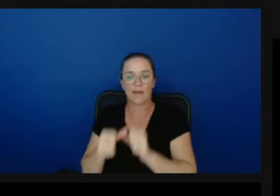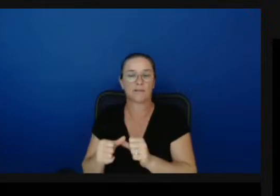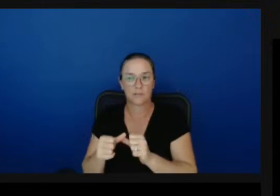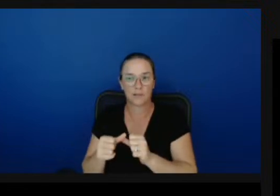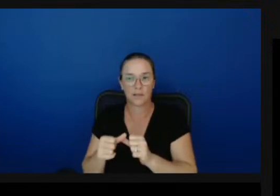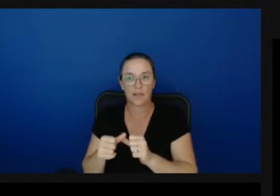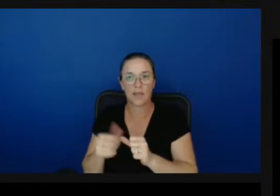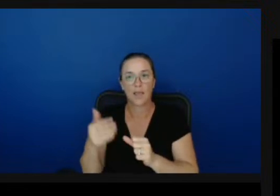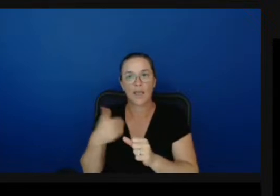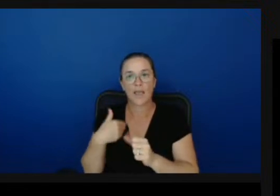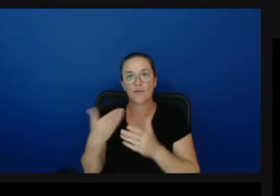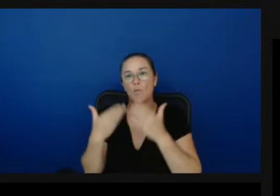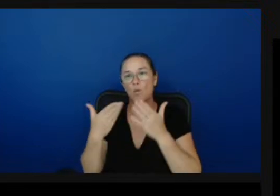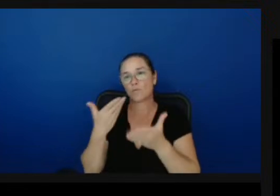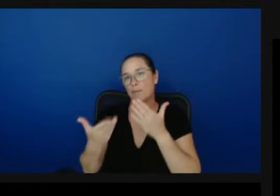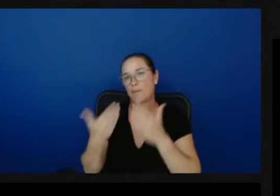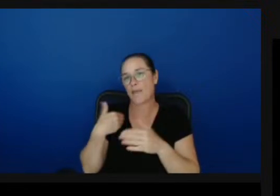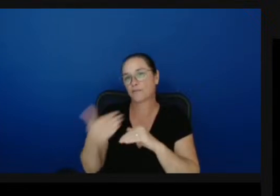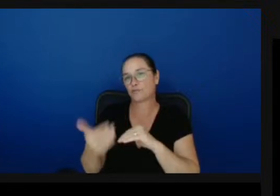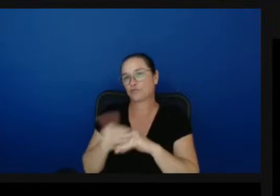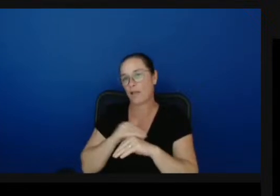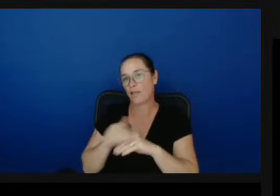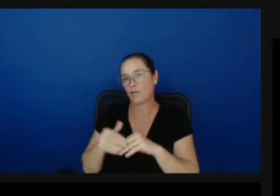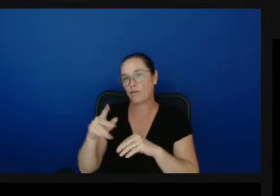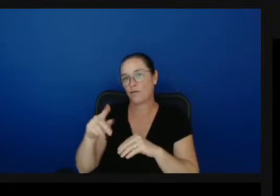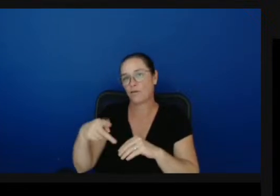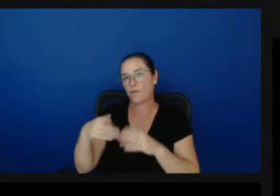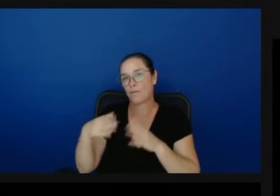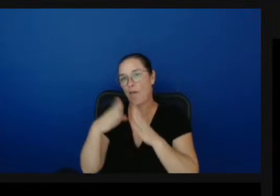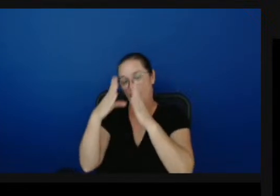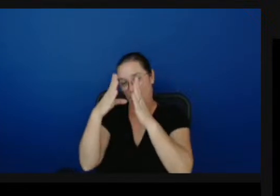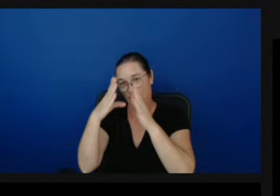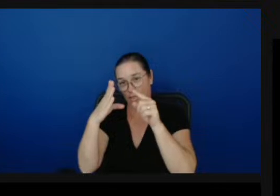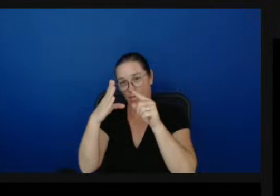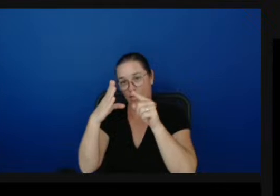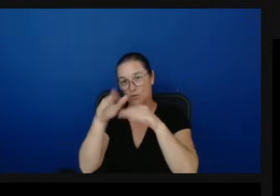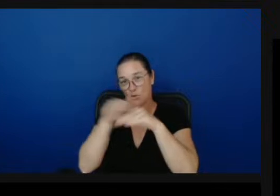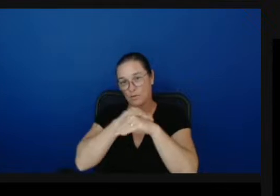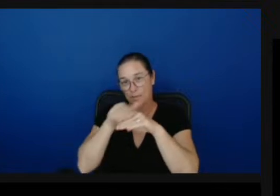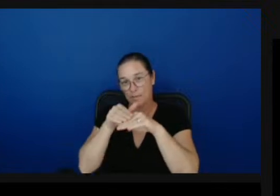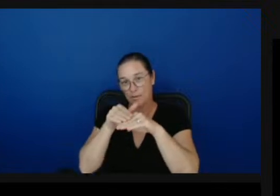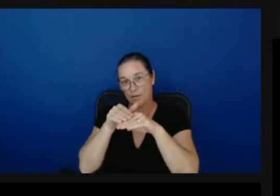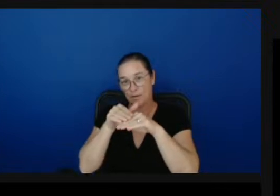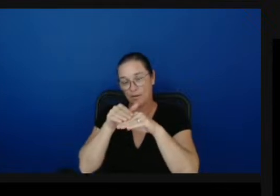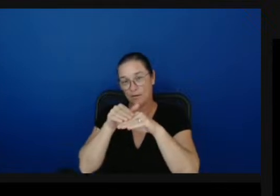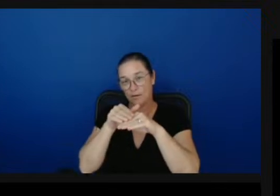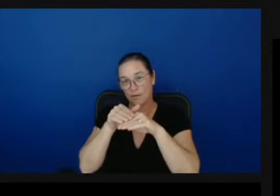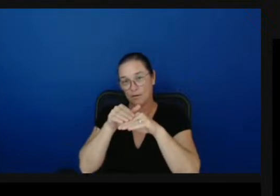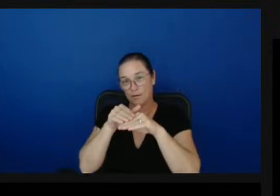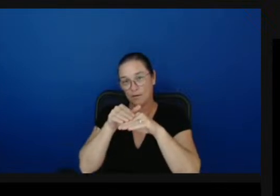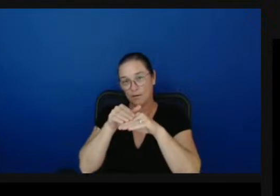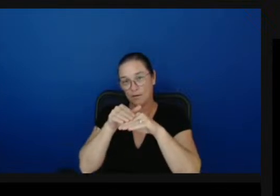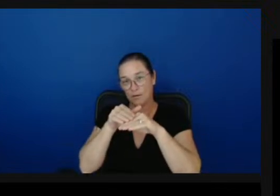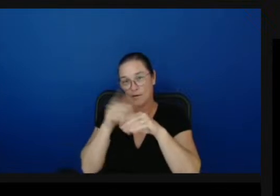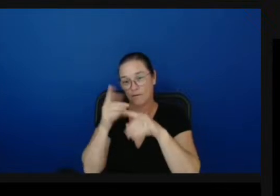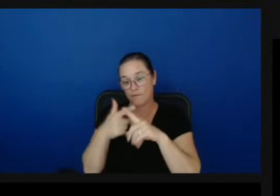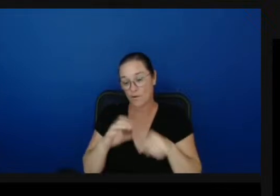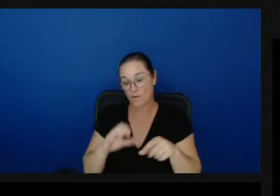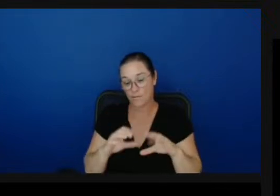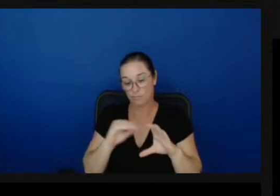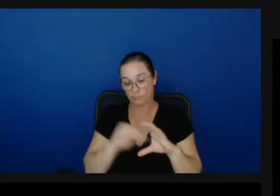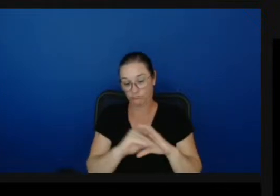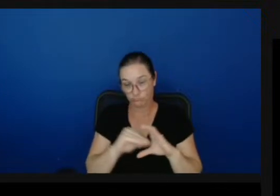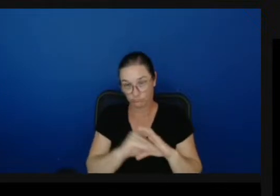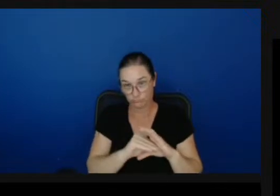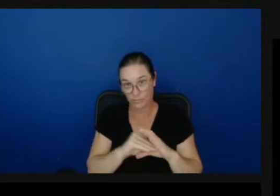been proposals of a shallow pathway from the shallow summit pathway storage chamber to the rift zone as well. That may have been